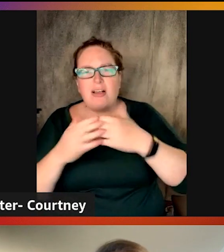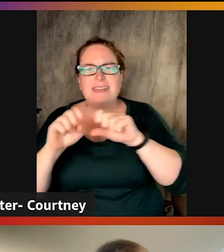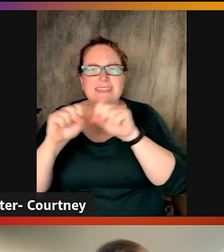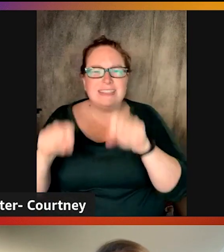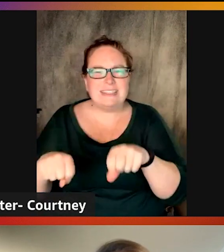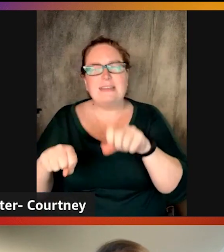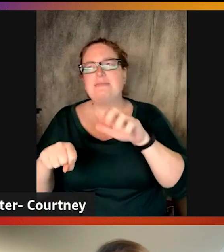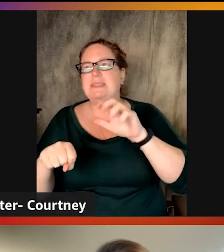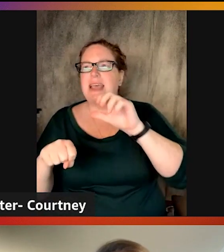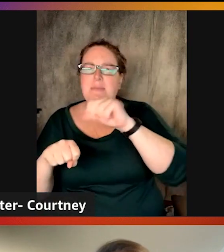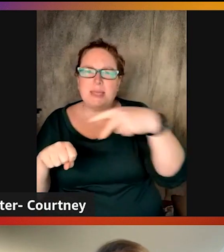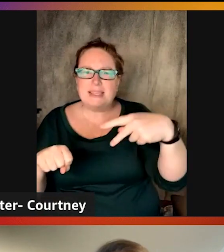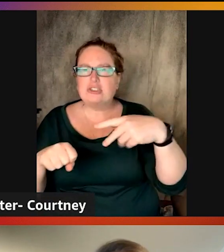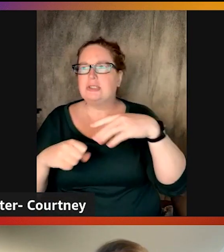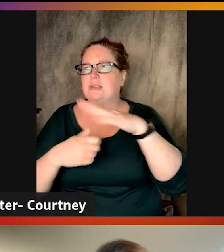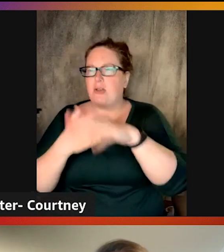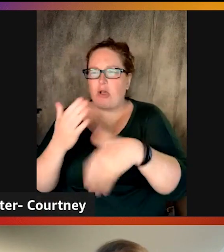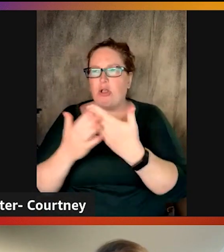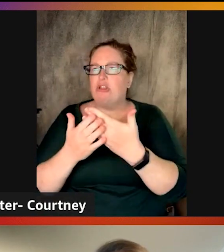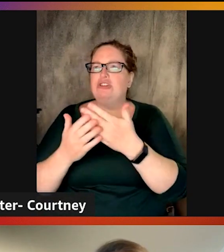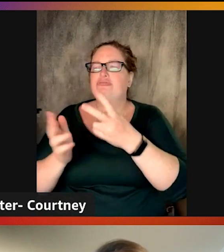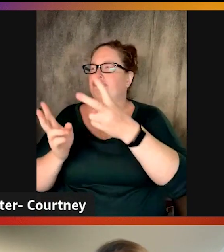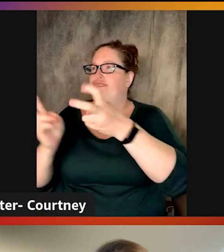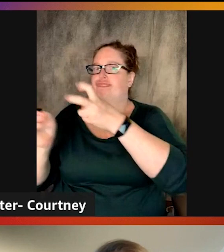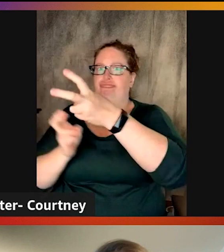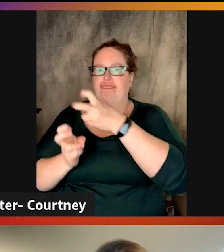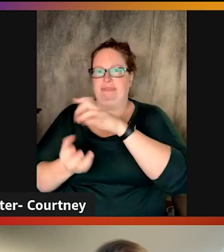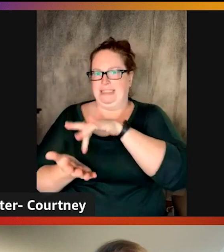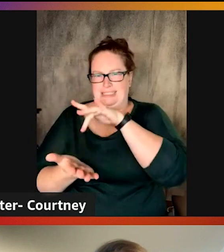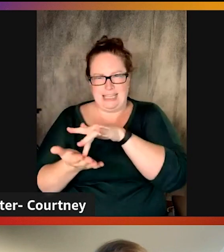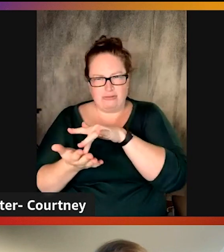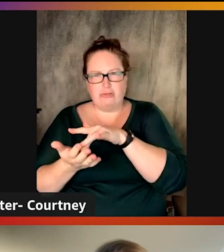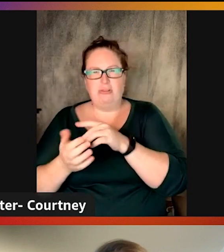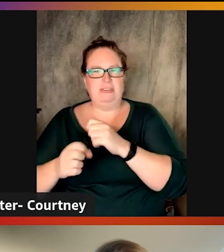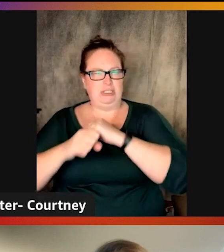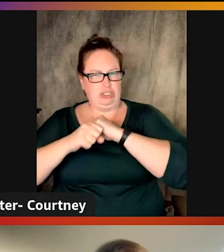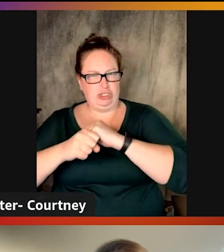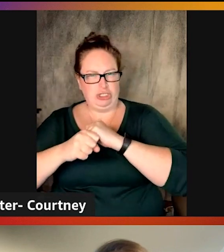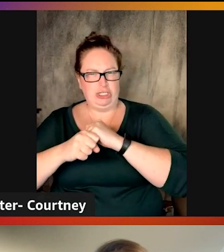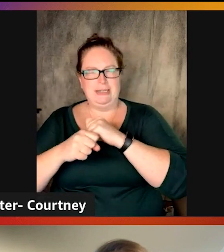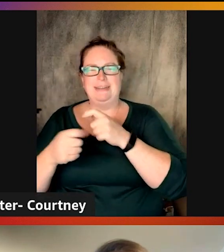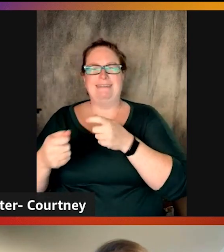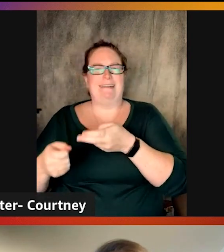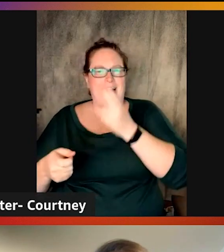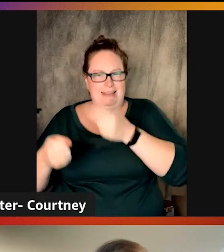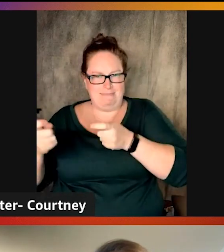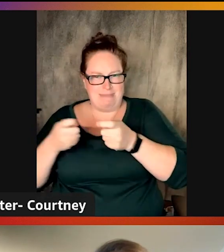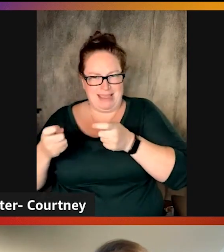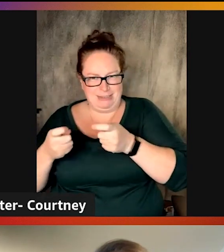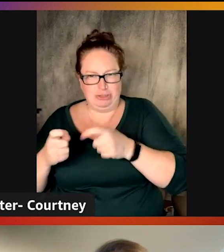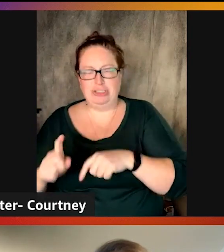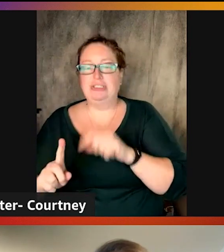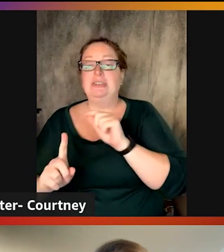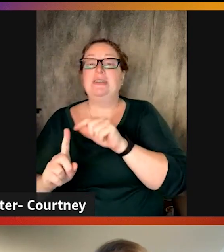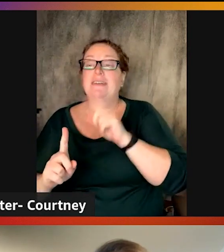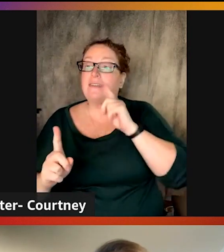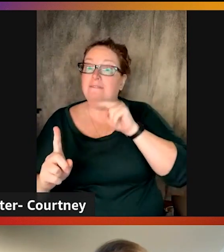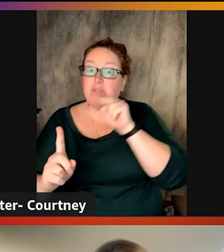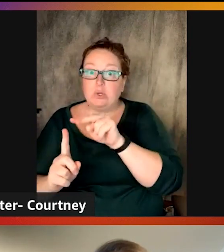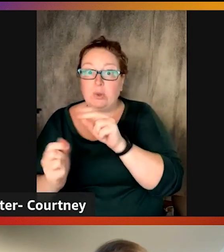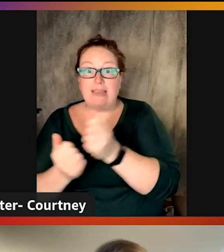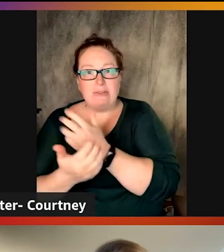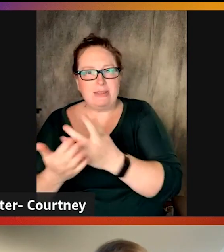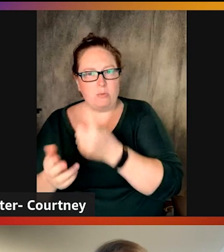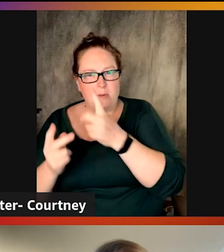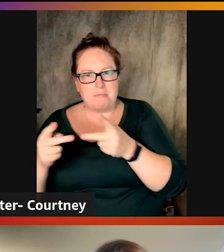services in a central, fully managed, secure, and highly scalable fashion. You can view all of your logs in a central place, create patterns